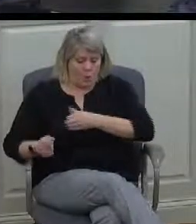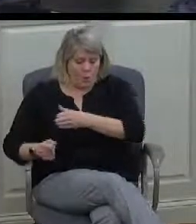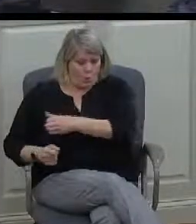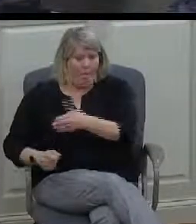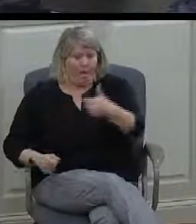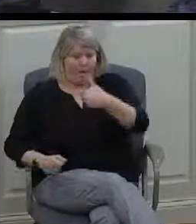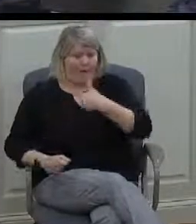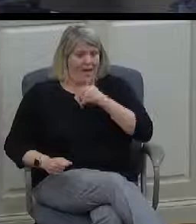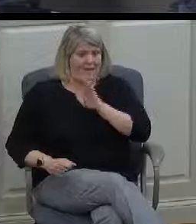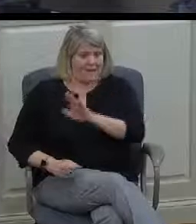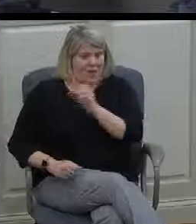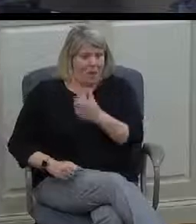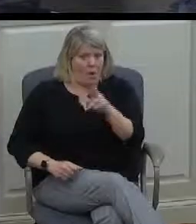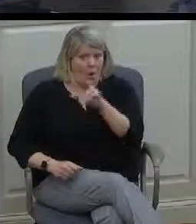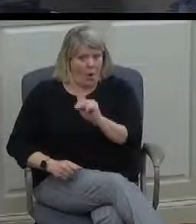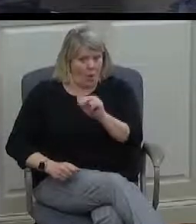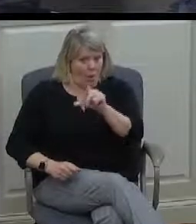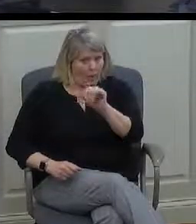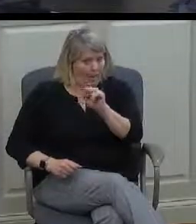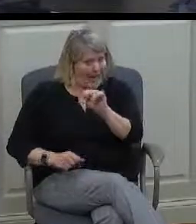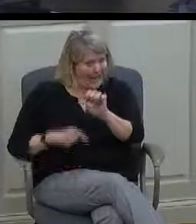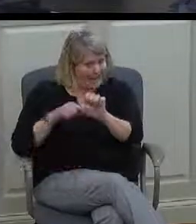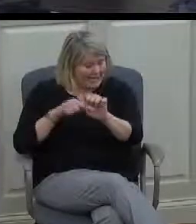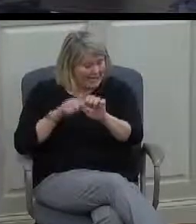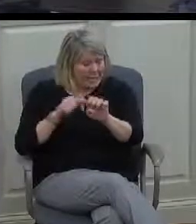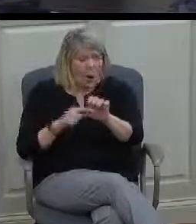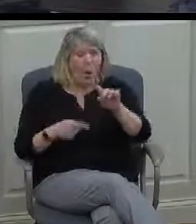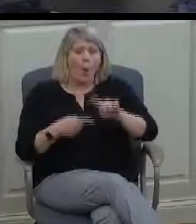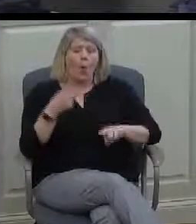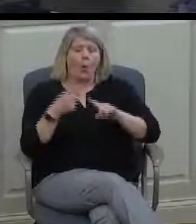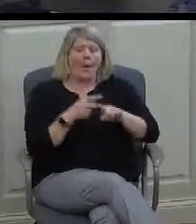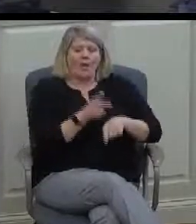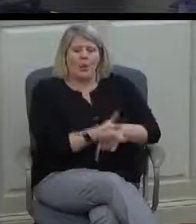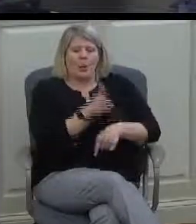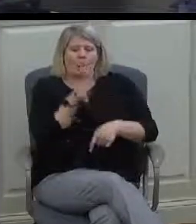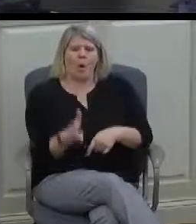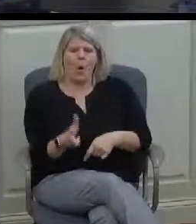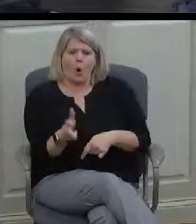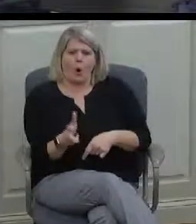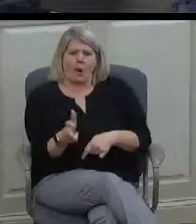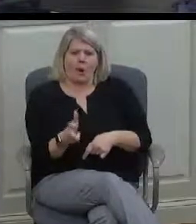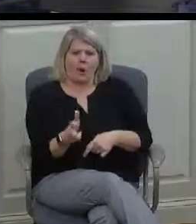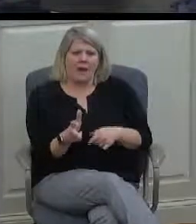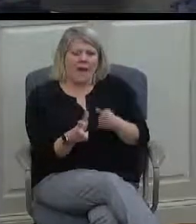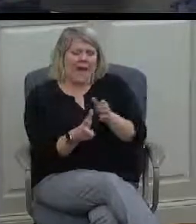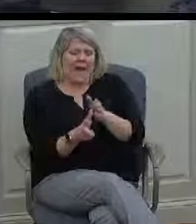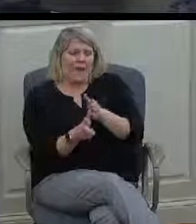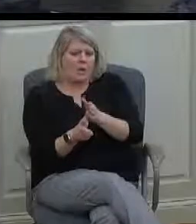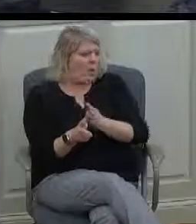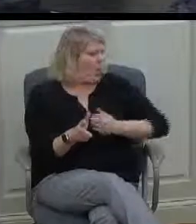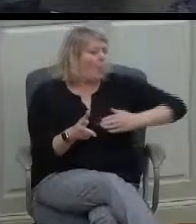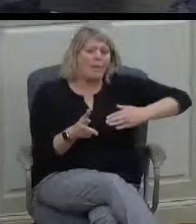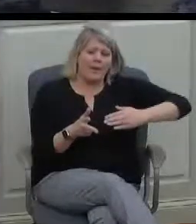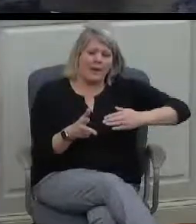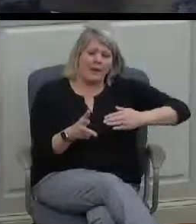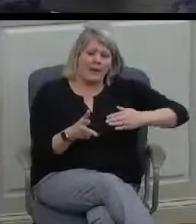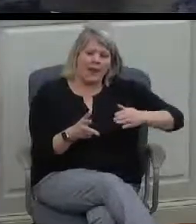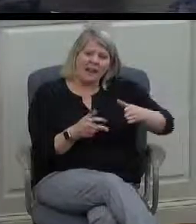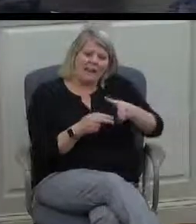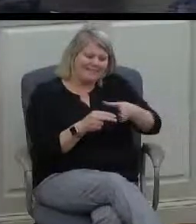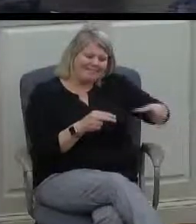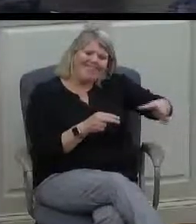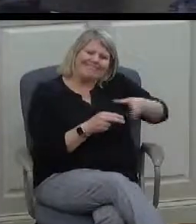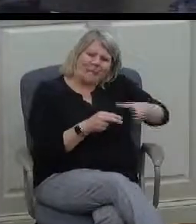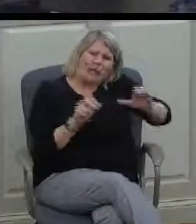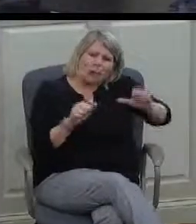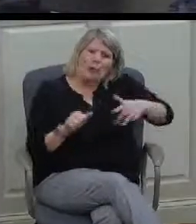lane. And secondly, when you come out of your car and open up your door, you can at least get out of your car and feel safe, that you're